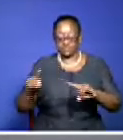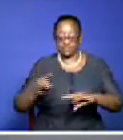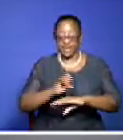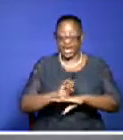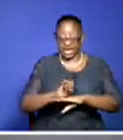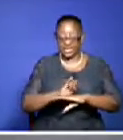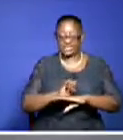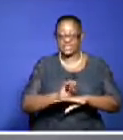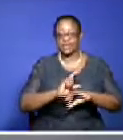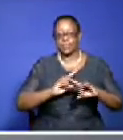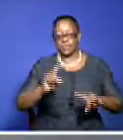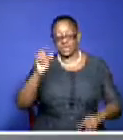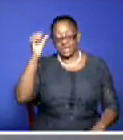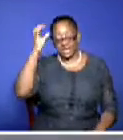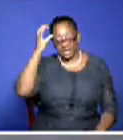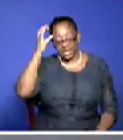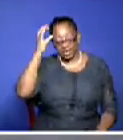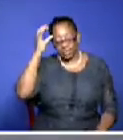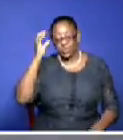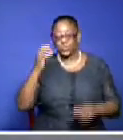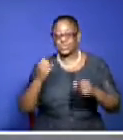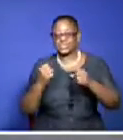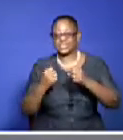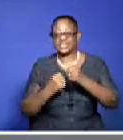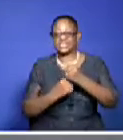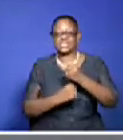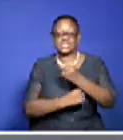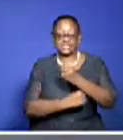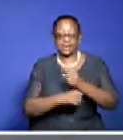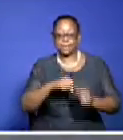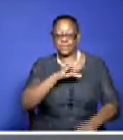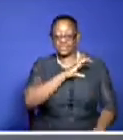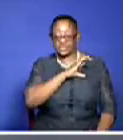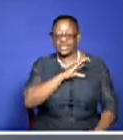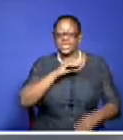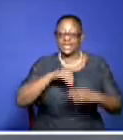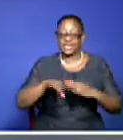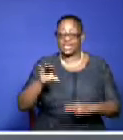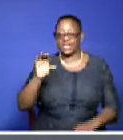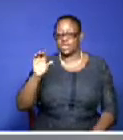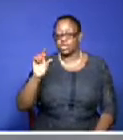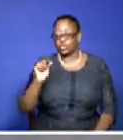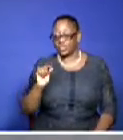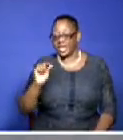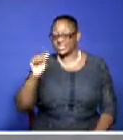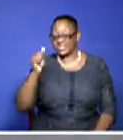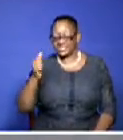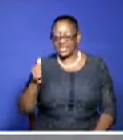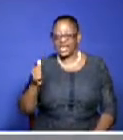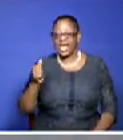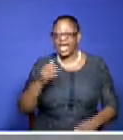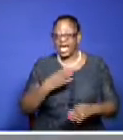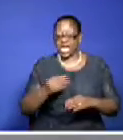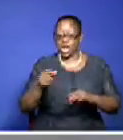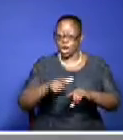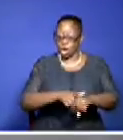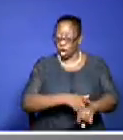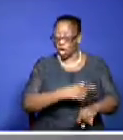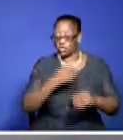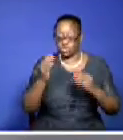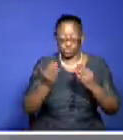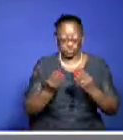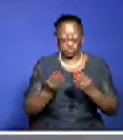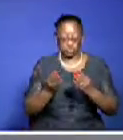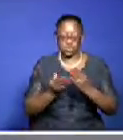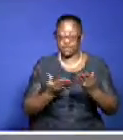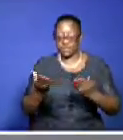Islands. Cunningham was appointed Assistant Police Commissioner in 2010. He was awarded the Police Long Service, Good Conduct and